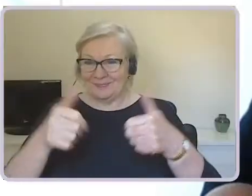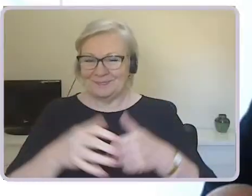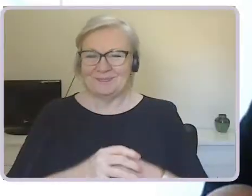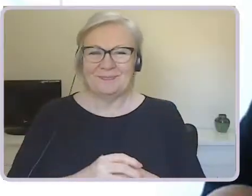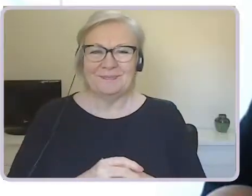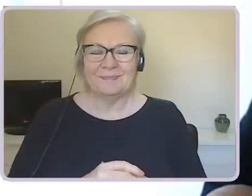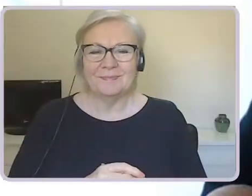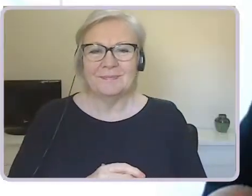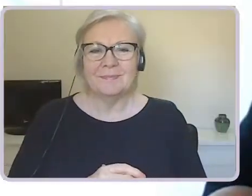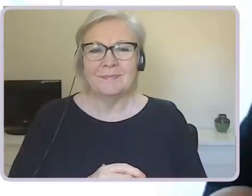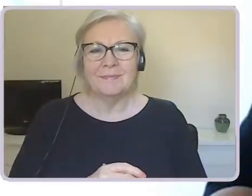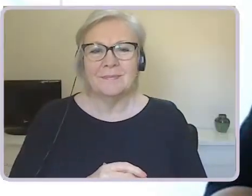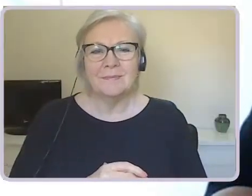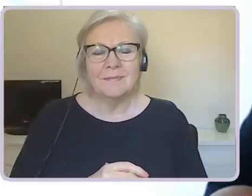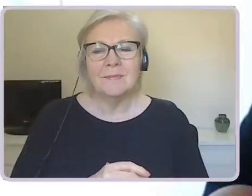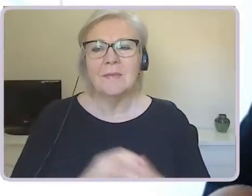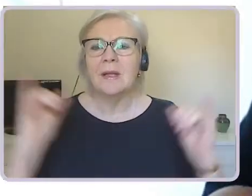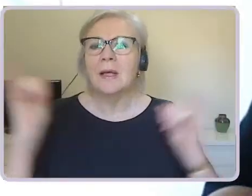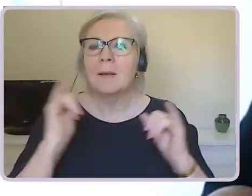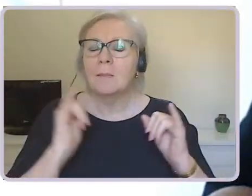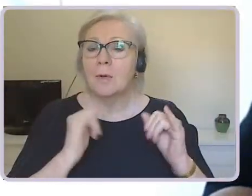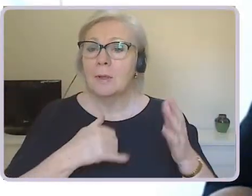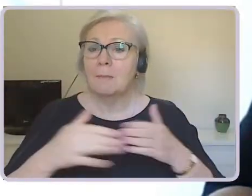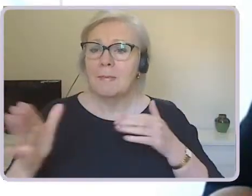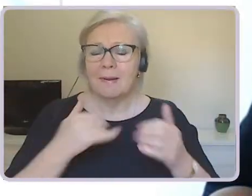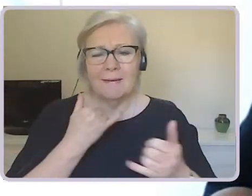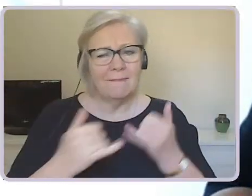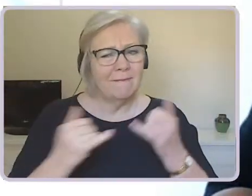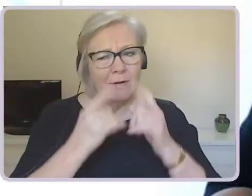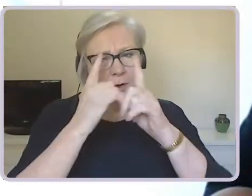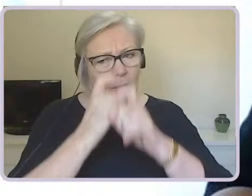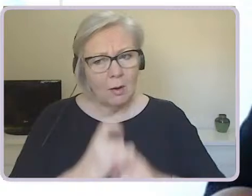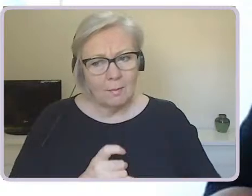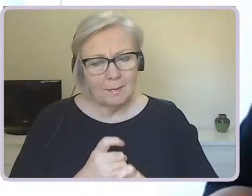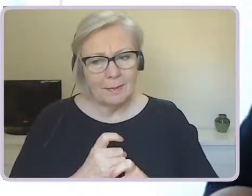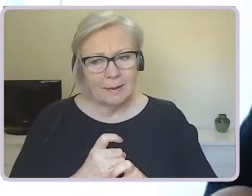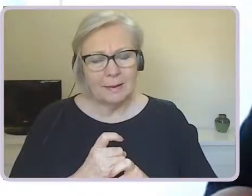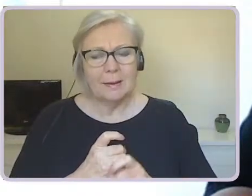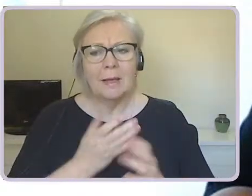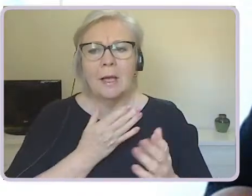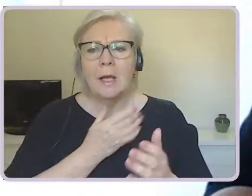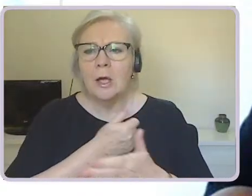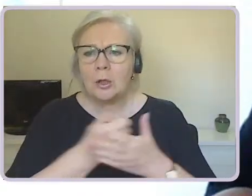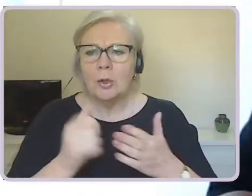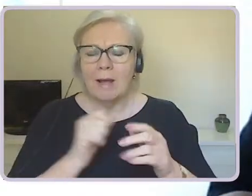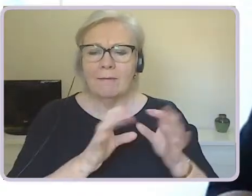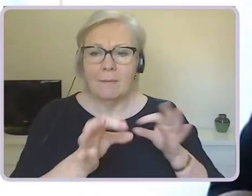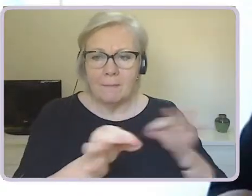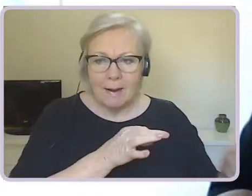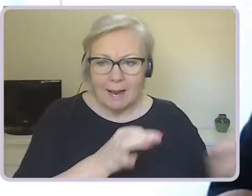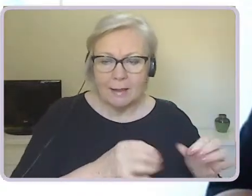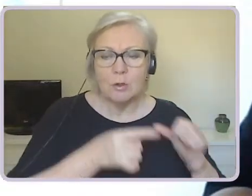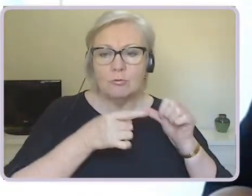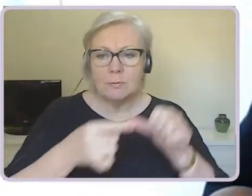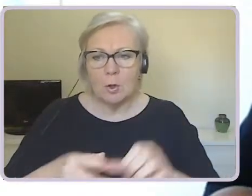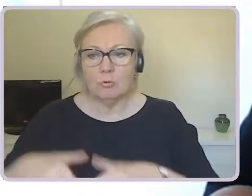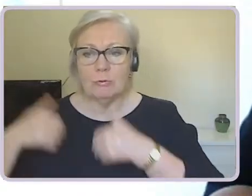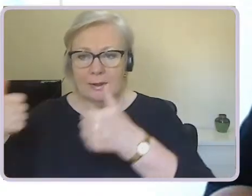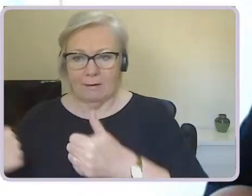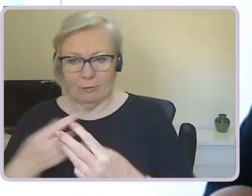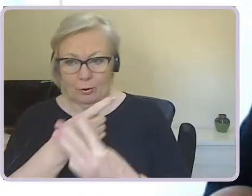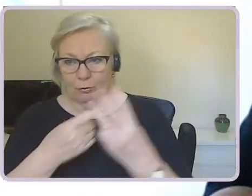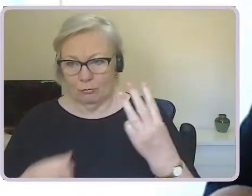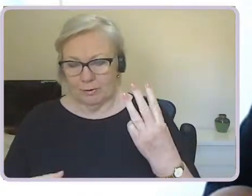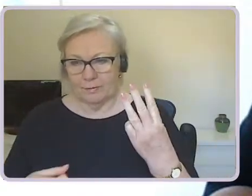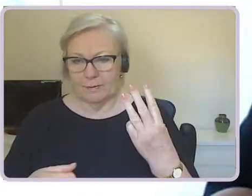Emergency management is complicated and it's usually divided into planning, response, and recovery. The